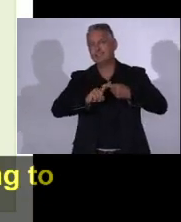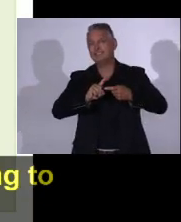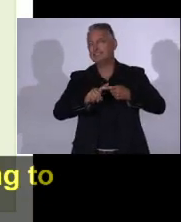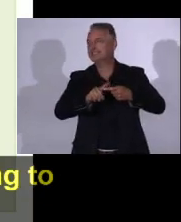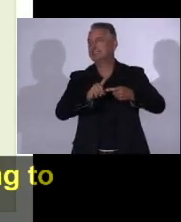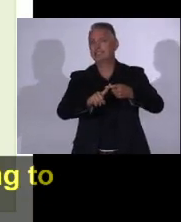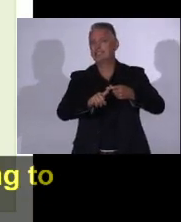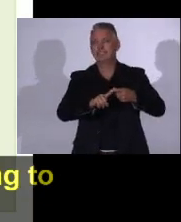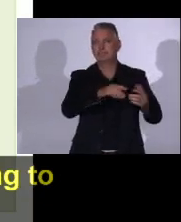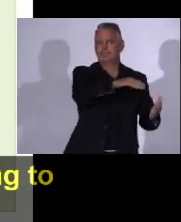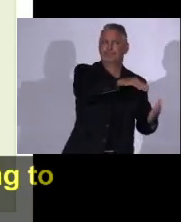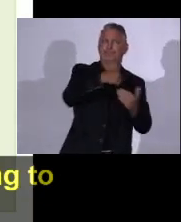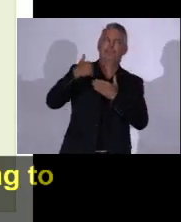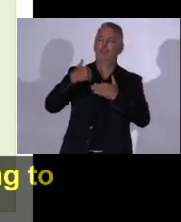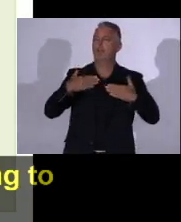of the healthcare system.